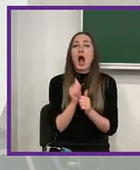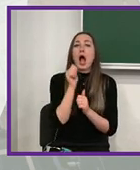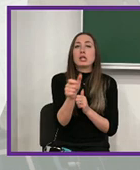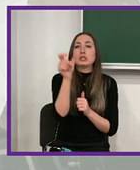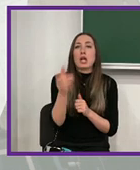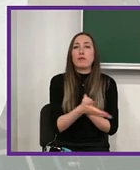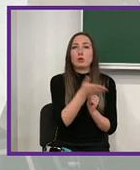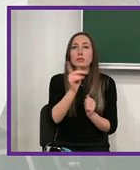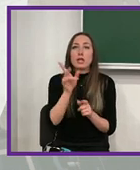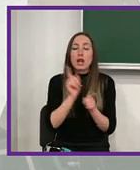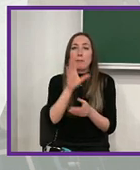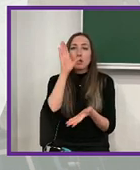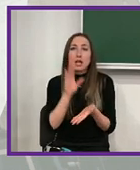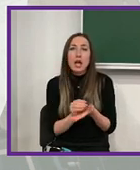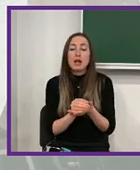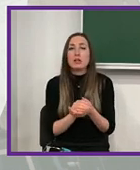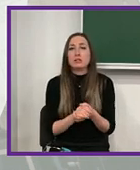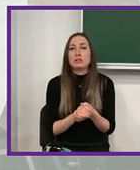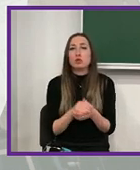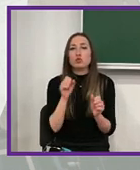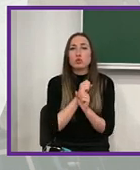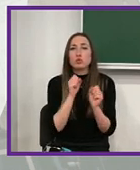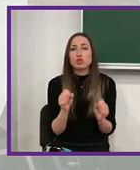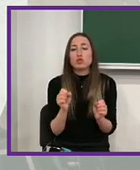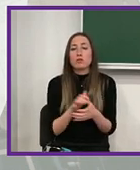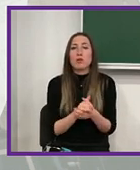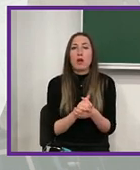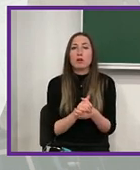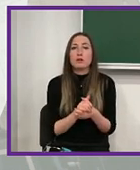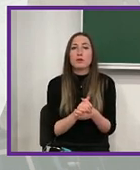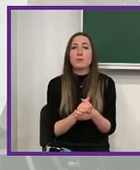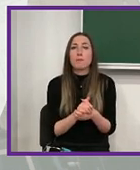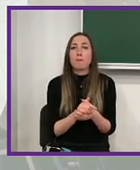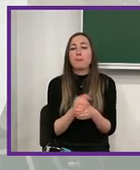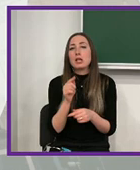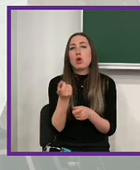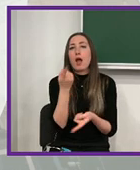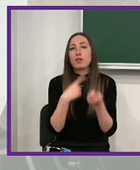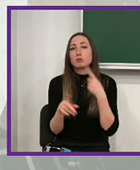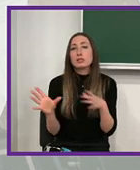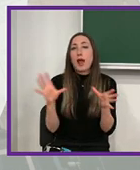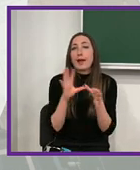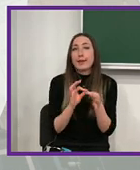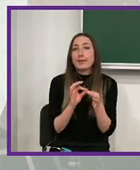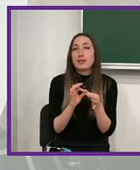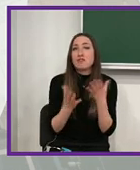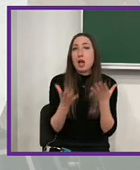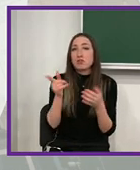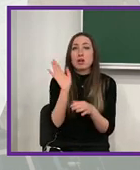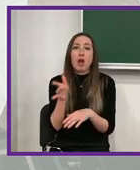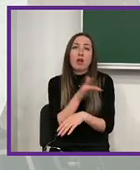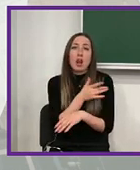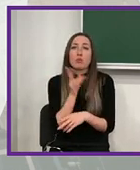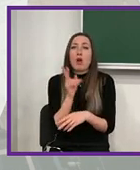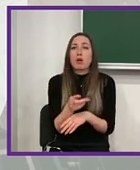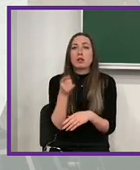with the feedback from them, or who can act also as an intermediary between you and that group. Then you've got also